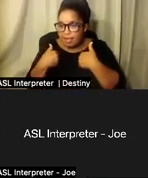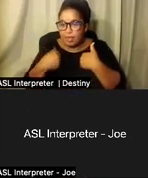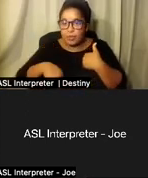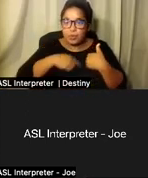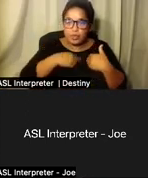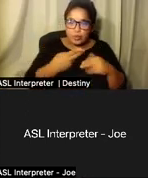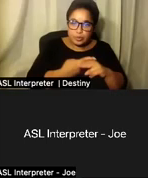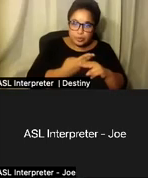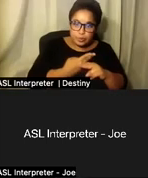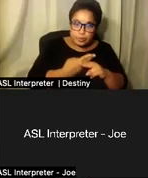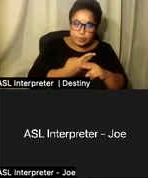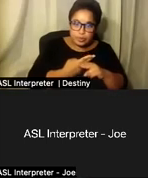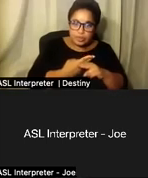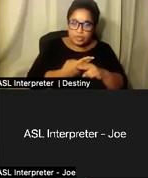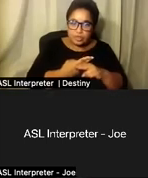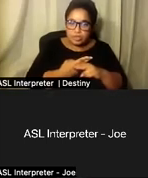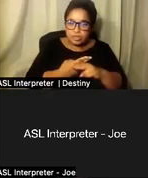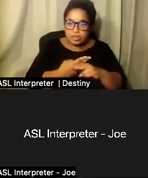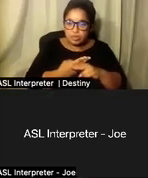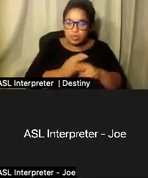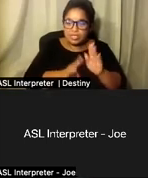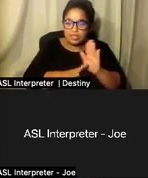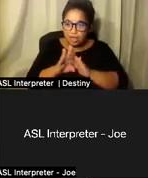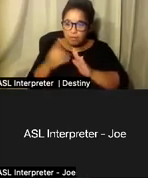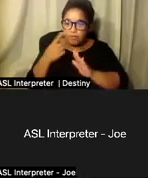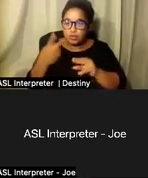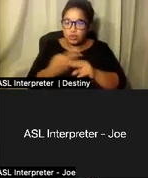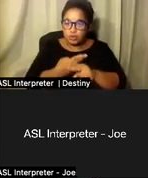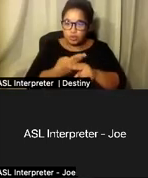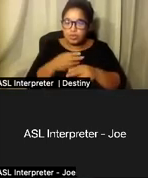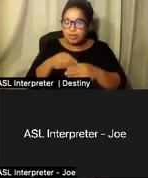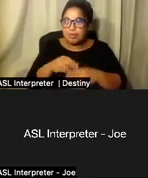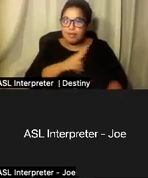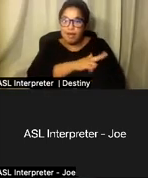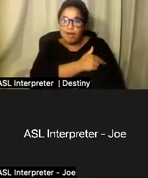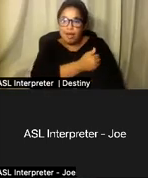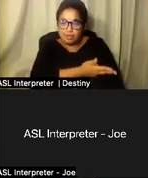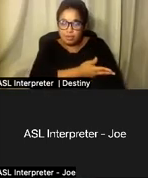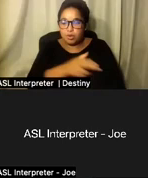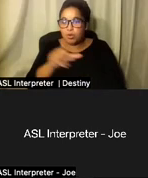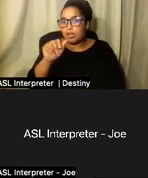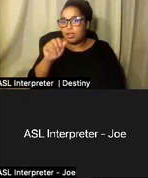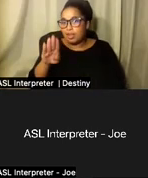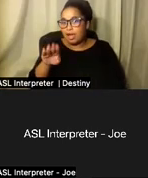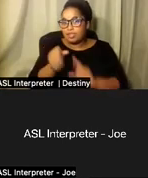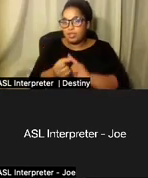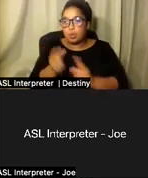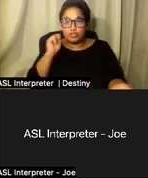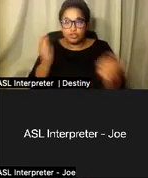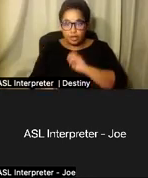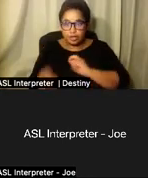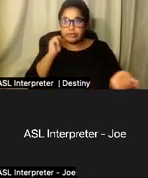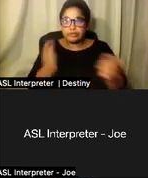utilize, we developed this for use in hospital and laboratory settings where changing environment and